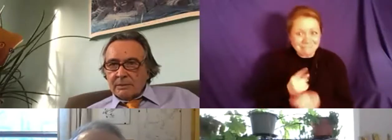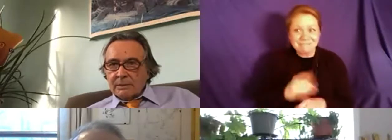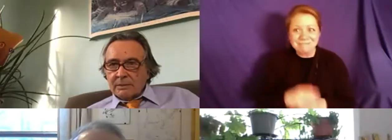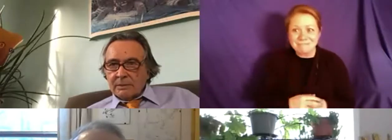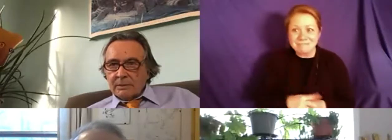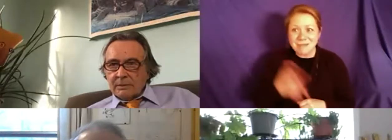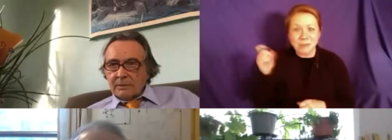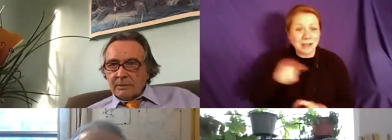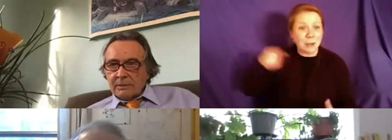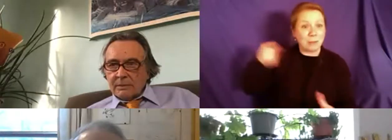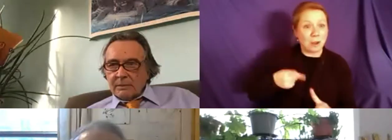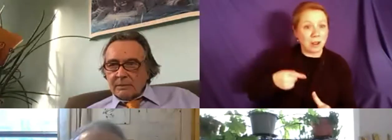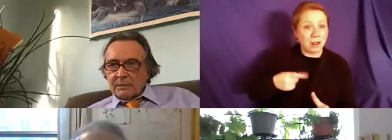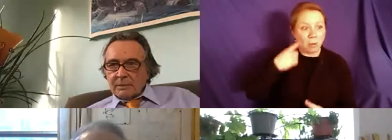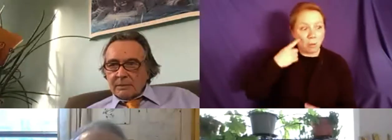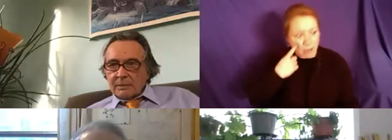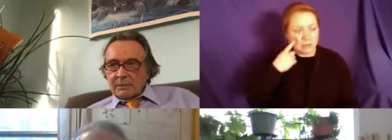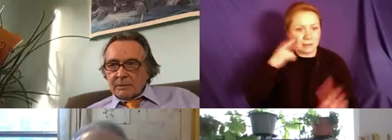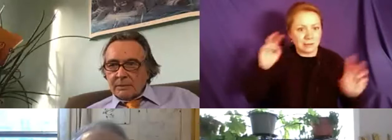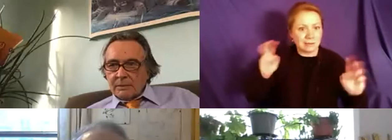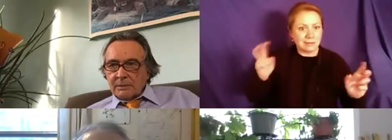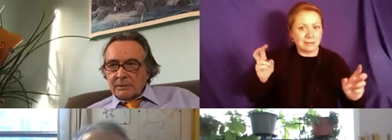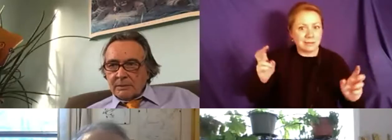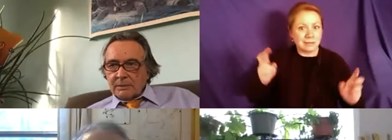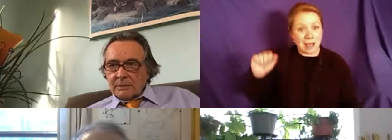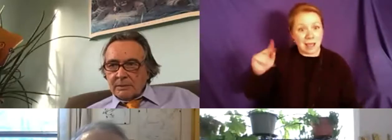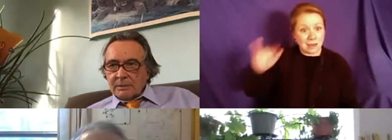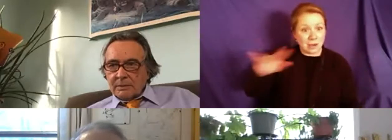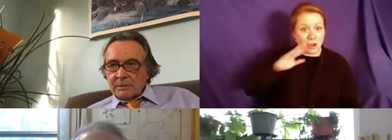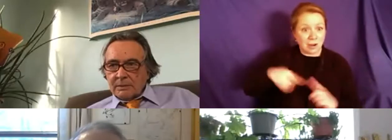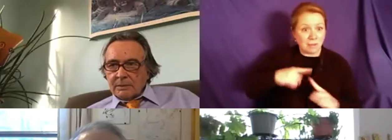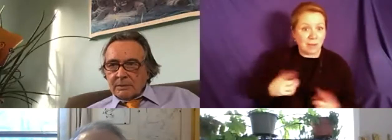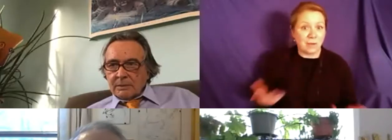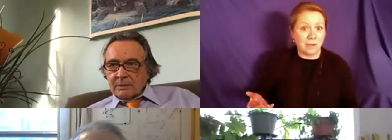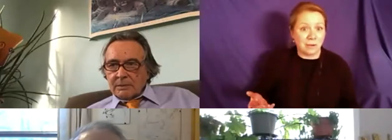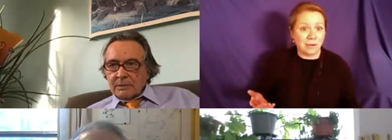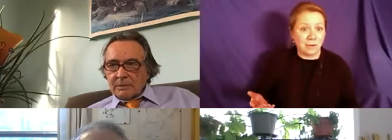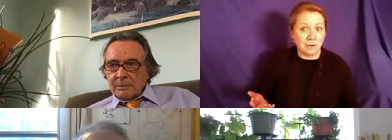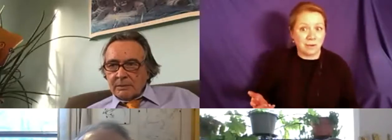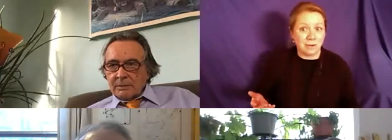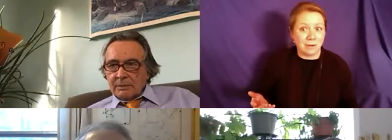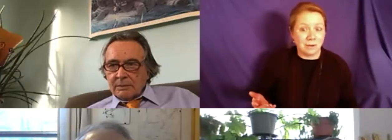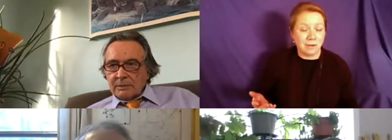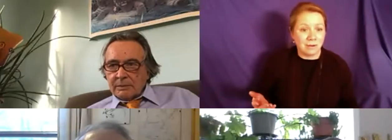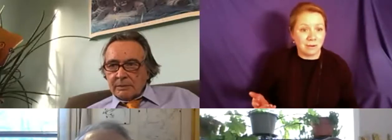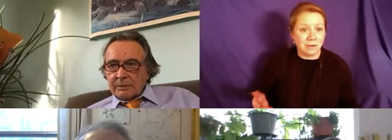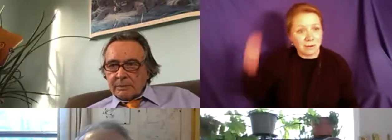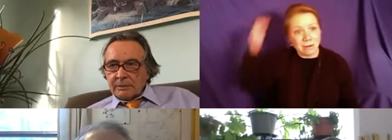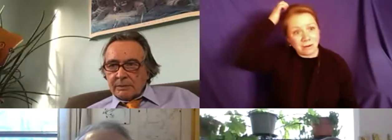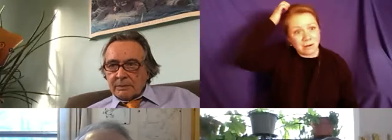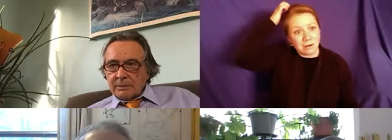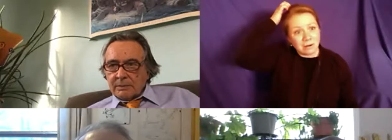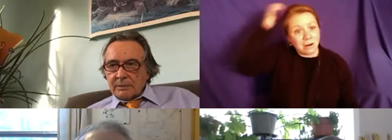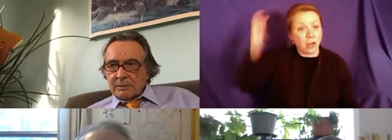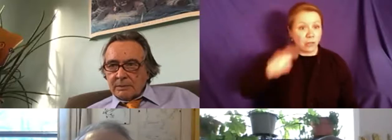goes back to the witnesses that Anthony was talking about. You know, the reason he